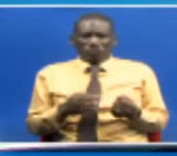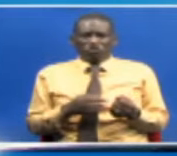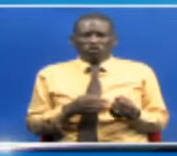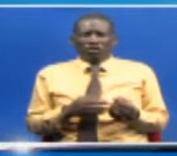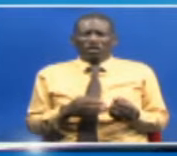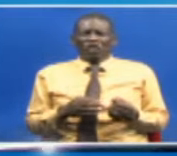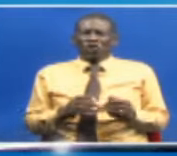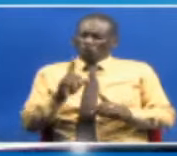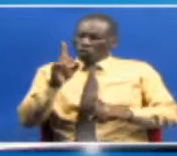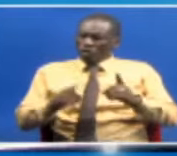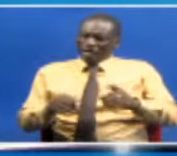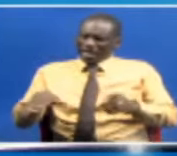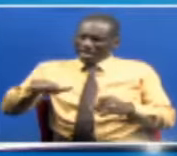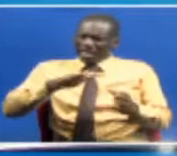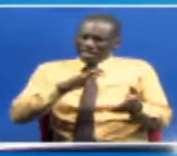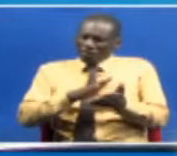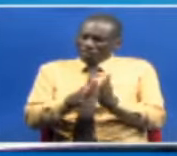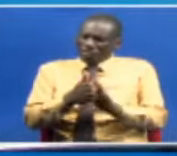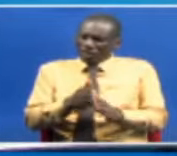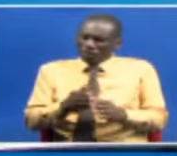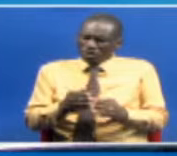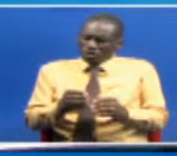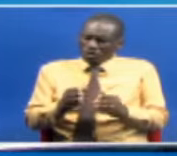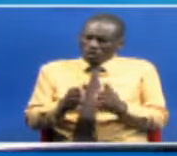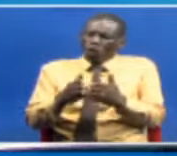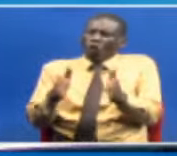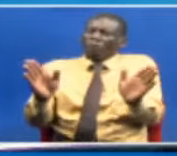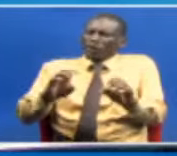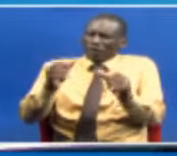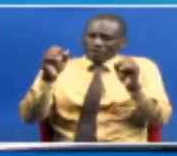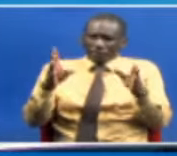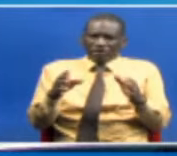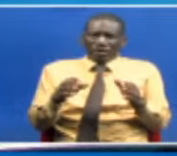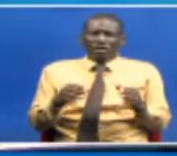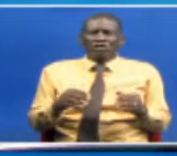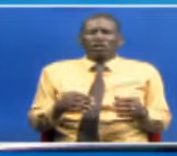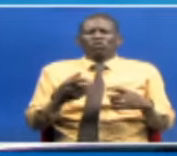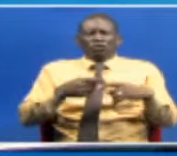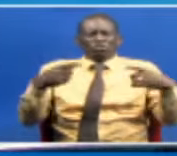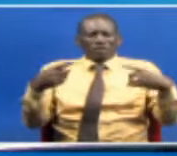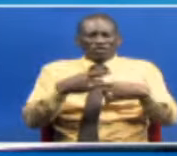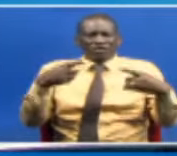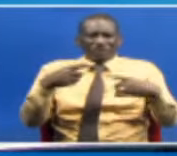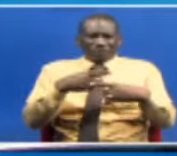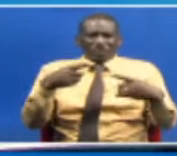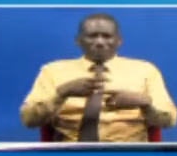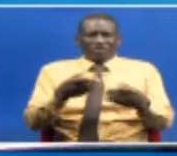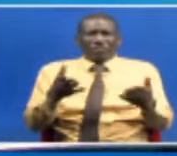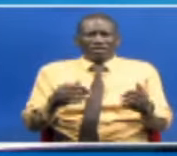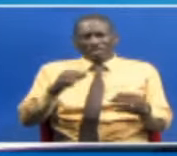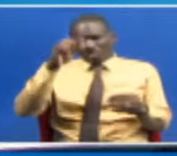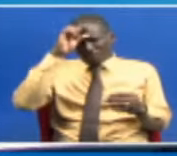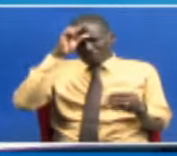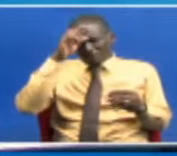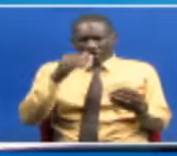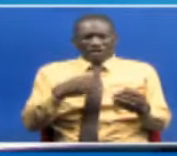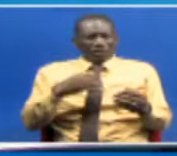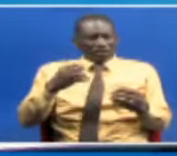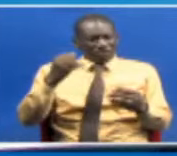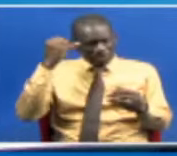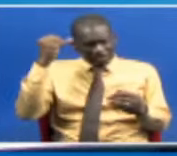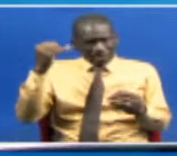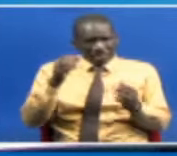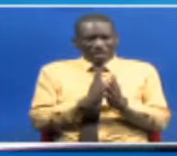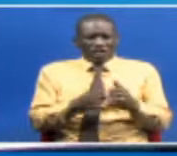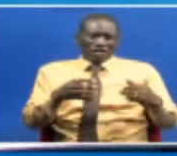unventilated, inhaling incomplete combustion gases from different kind of... So the government has taken an initiative, and on the